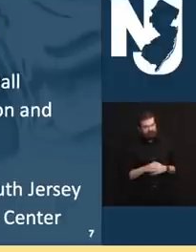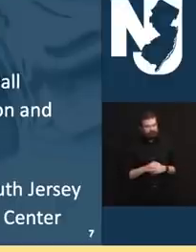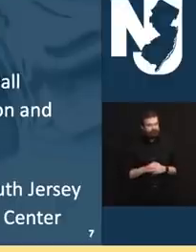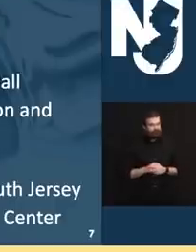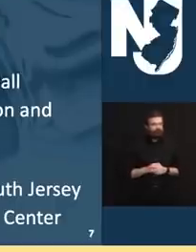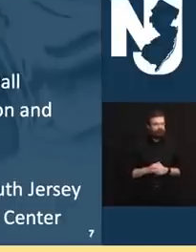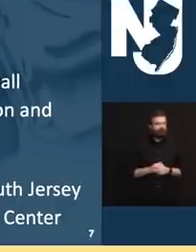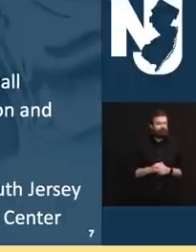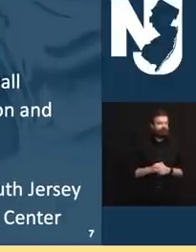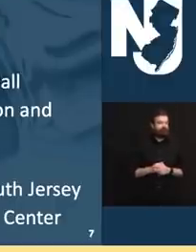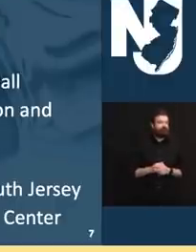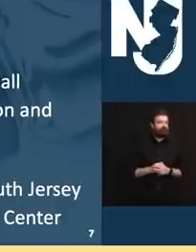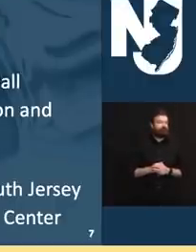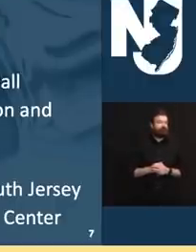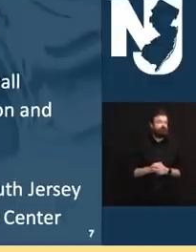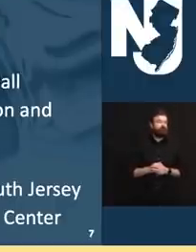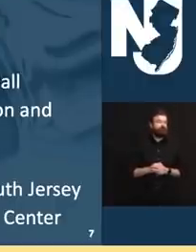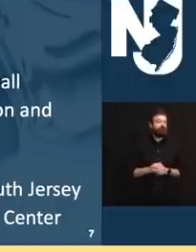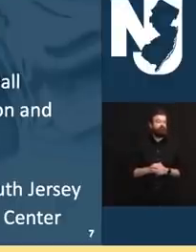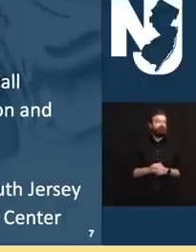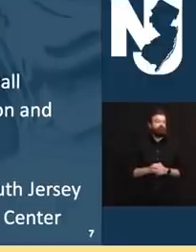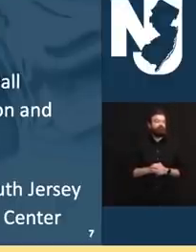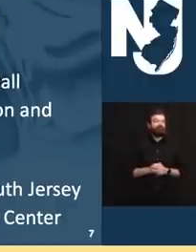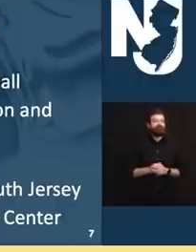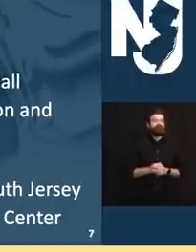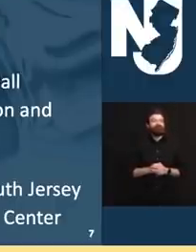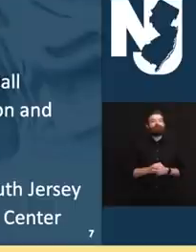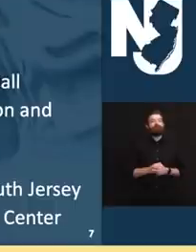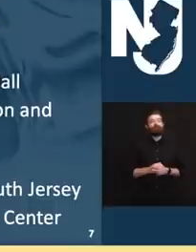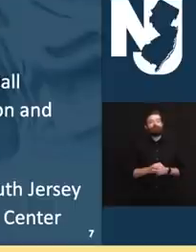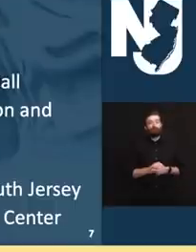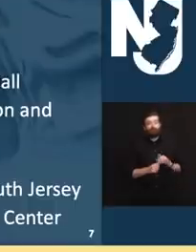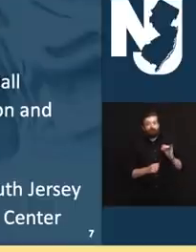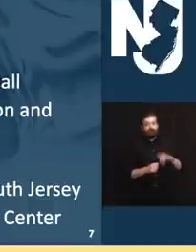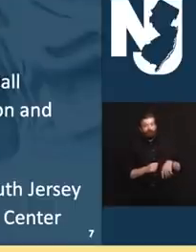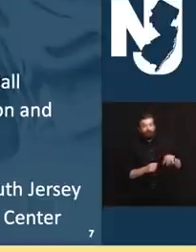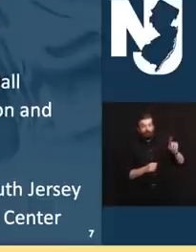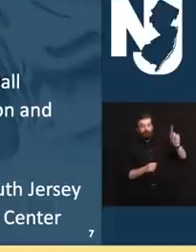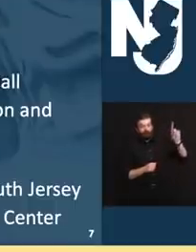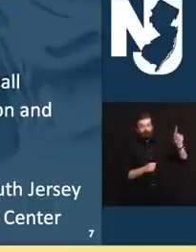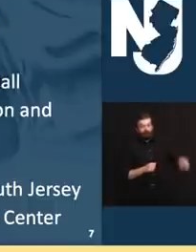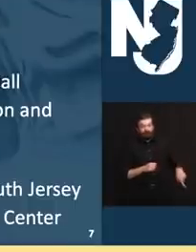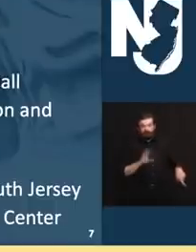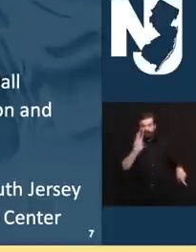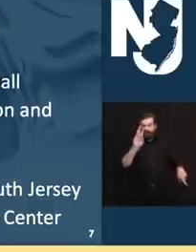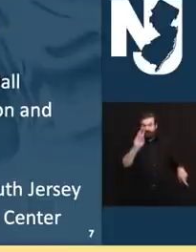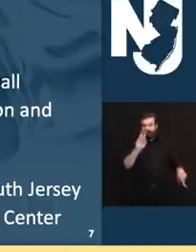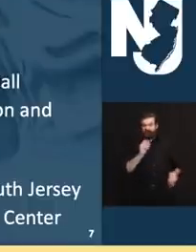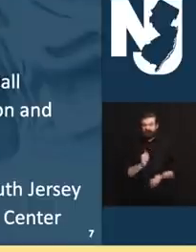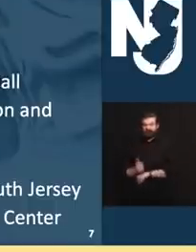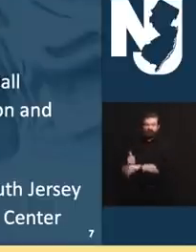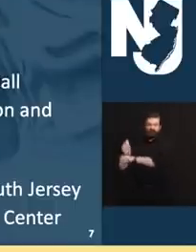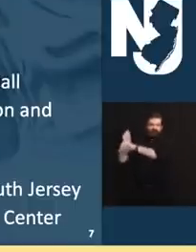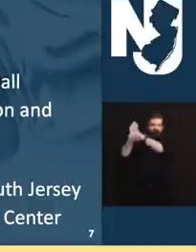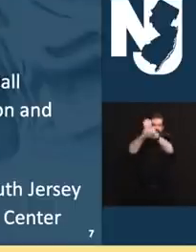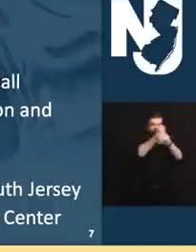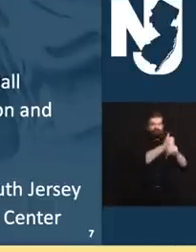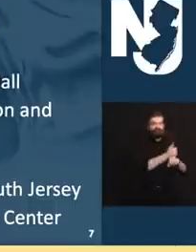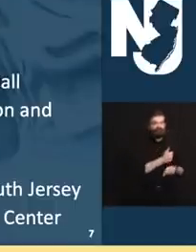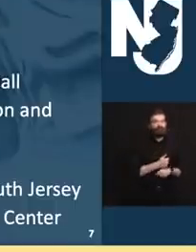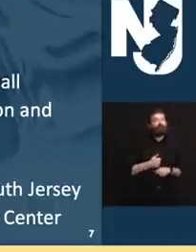Convention Center. These sites will be in position to vaccinate frontline healthcare workers who are part